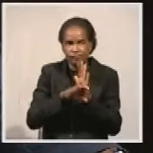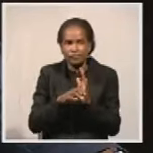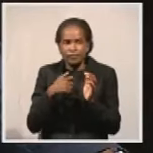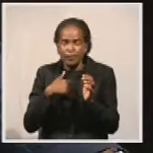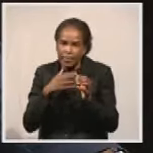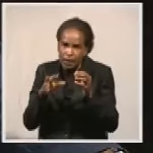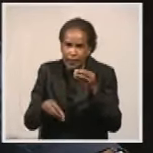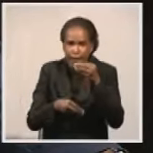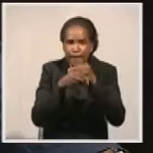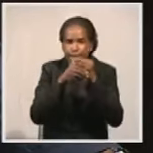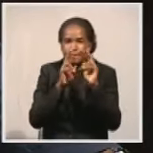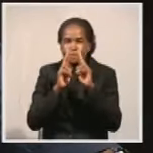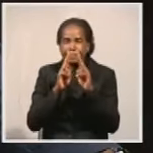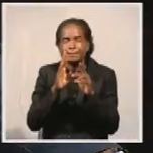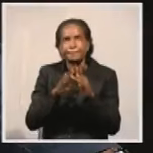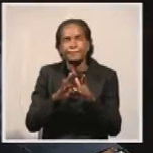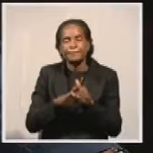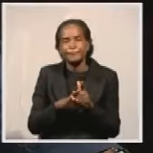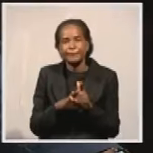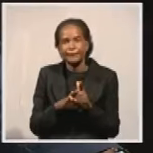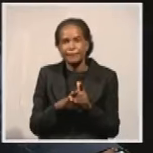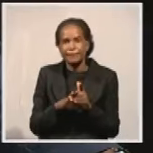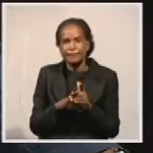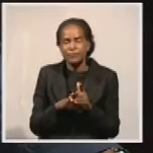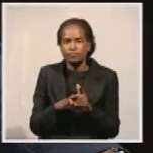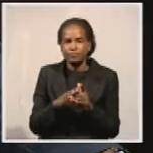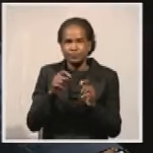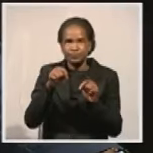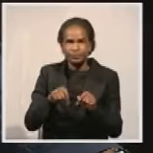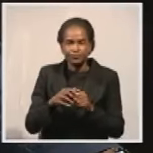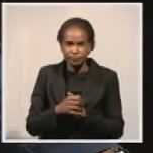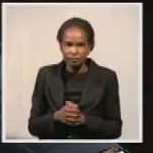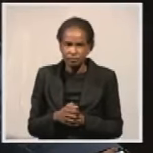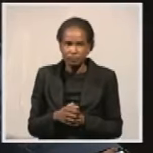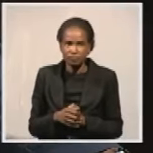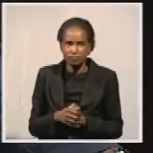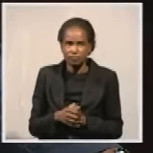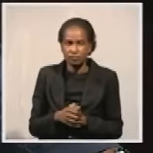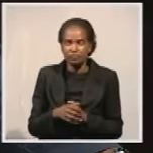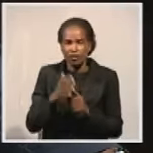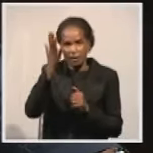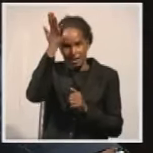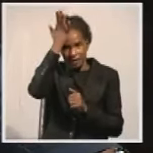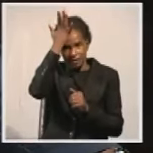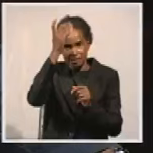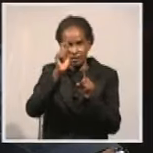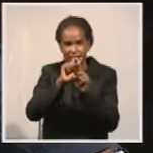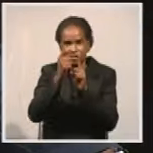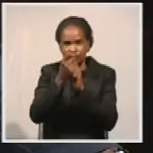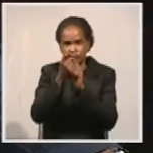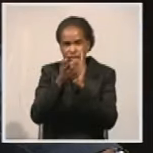in the issue around the recognition of our traditional authorities, our customary